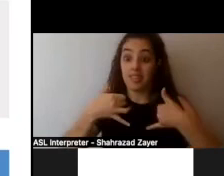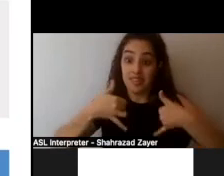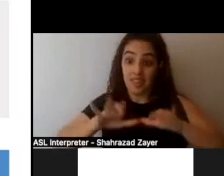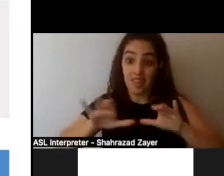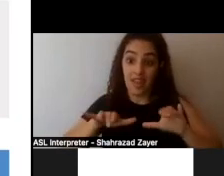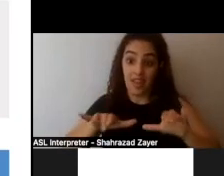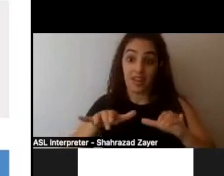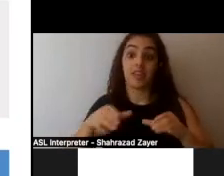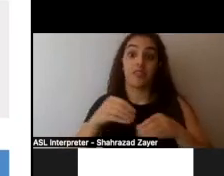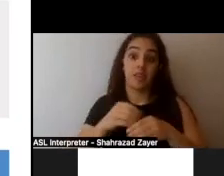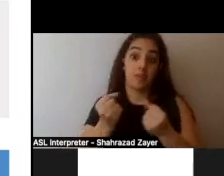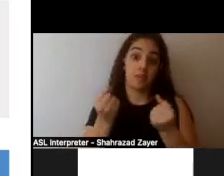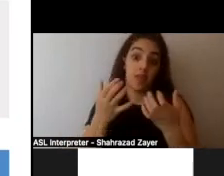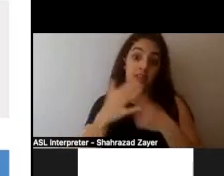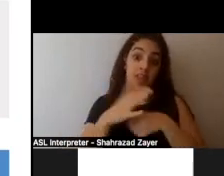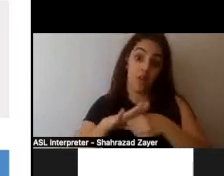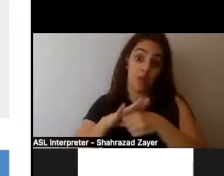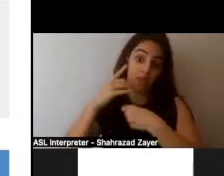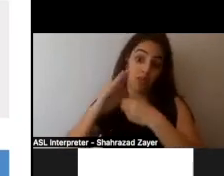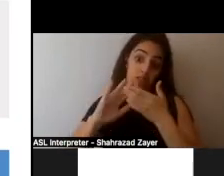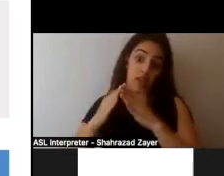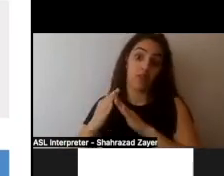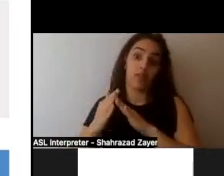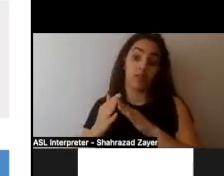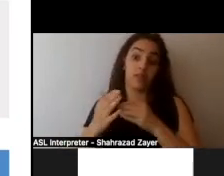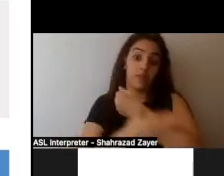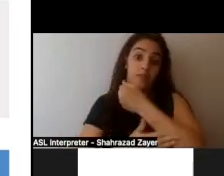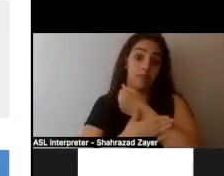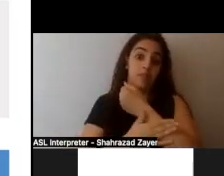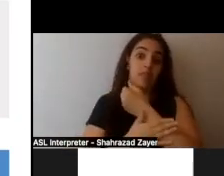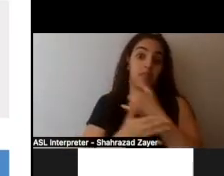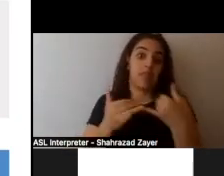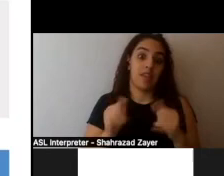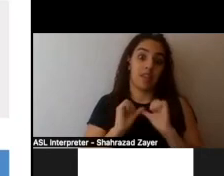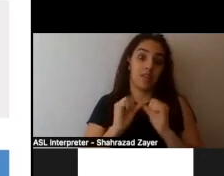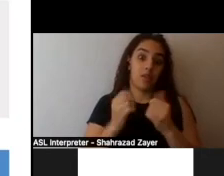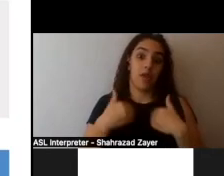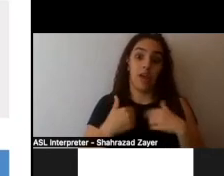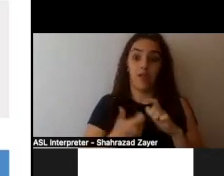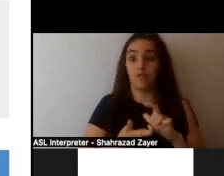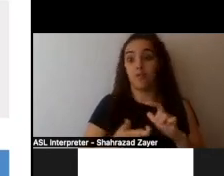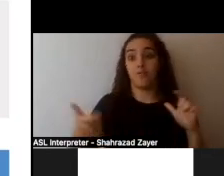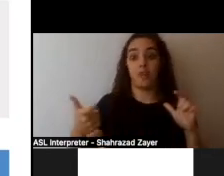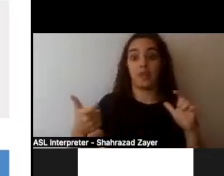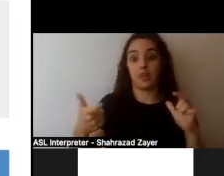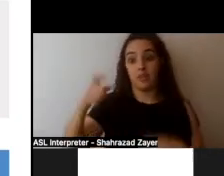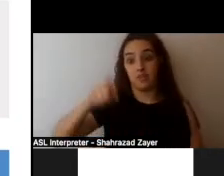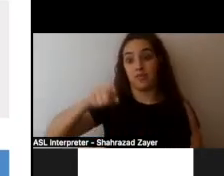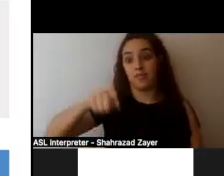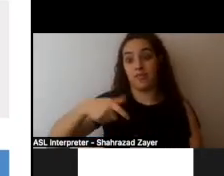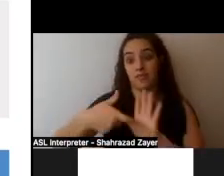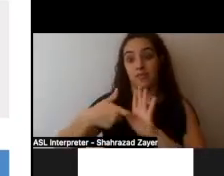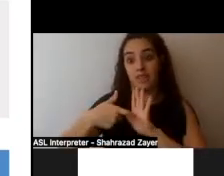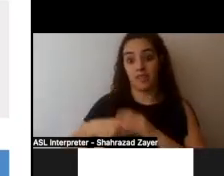the greatest need. And those and many people